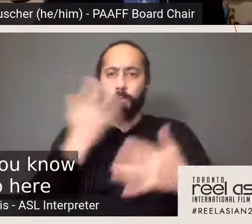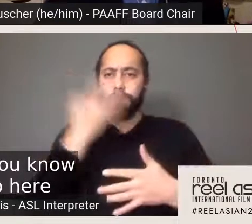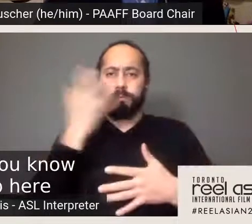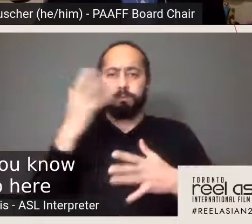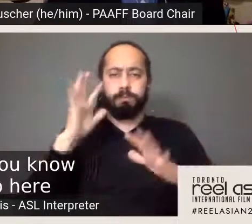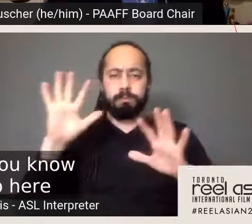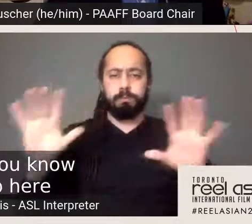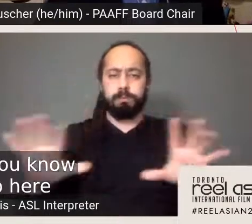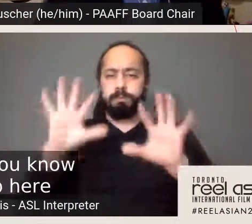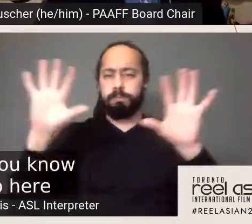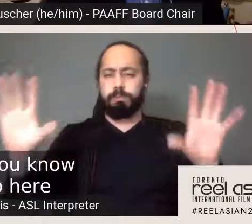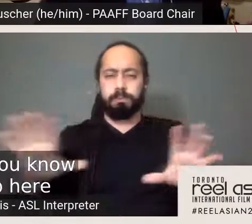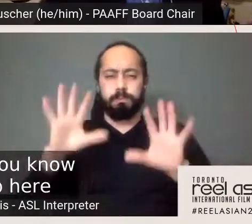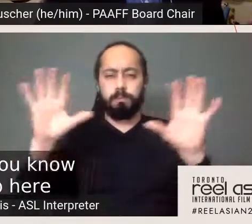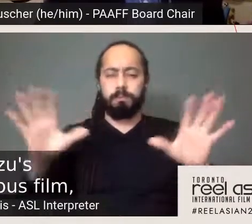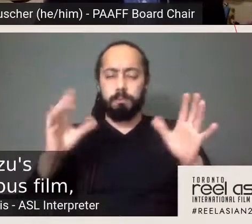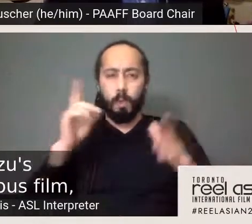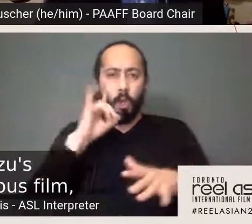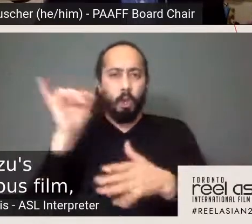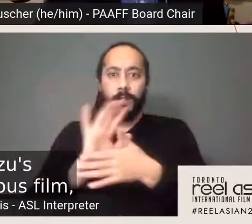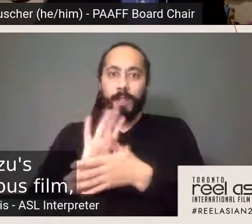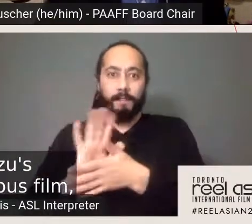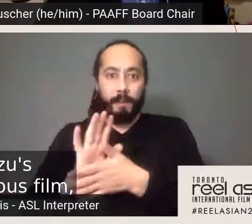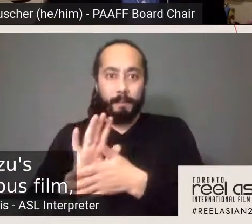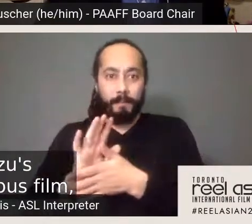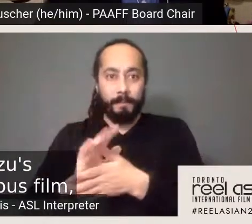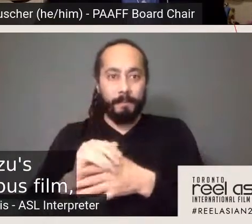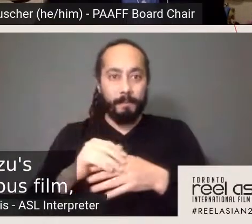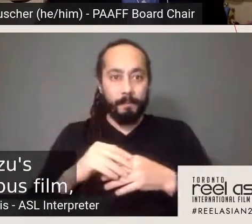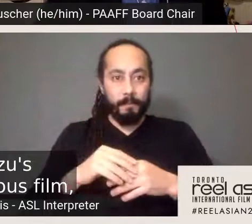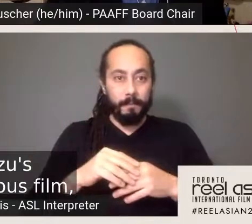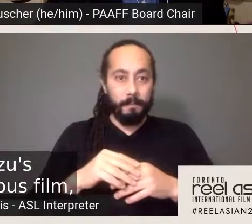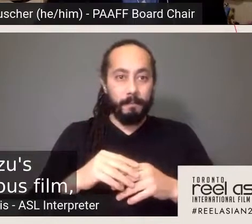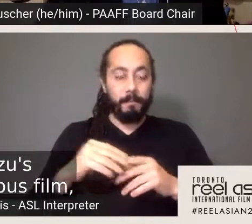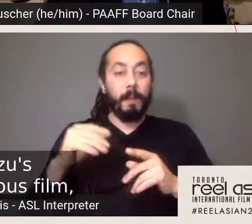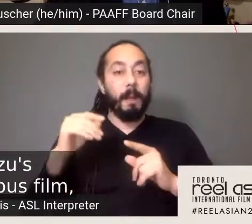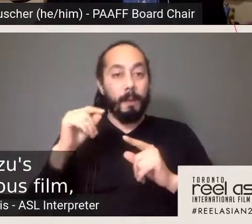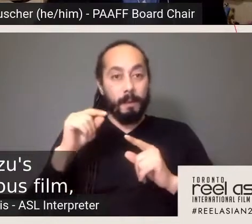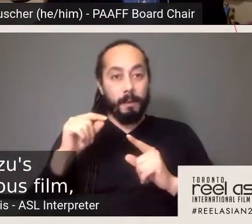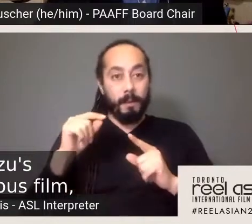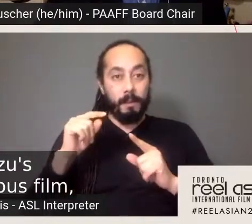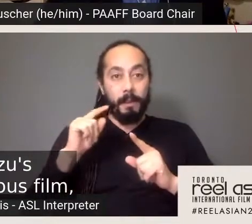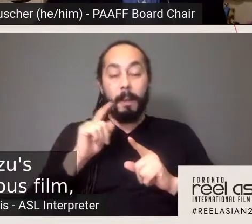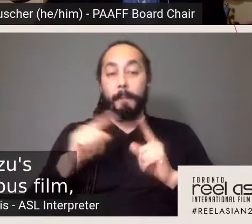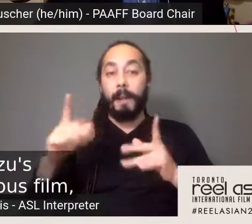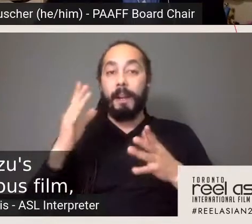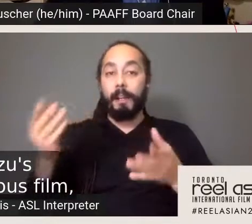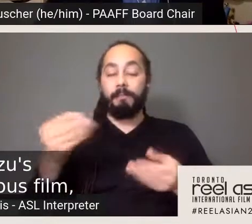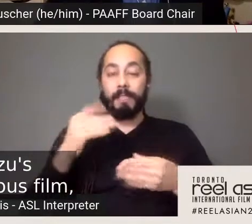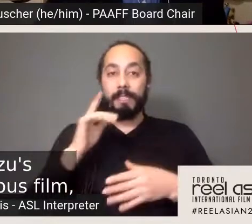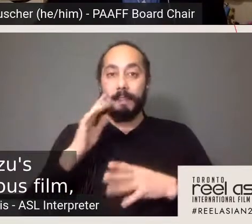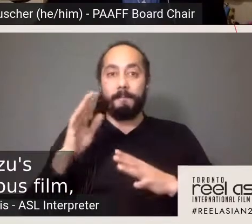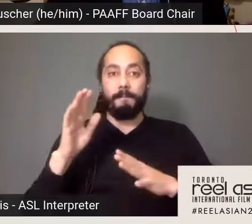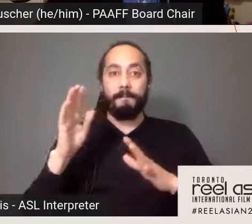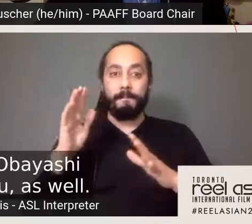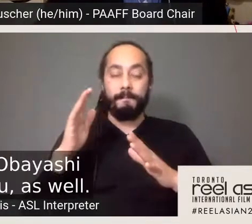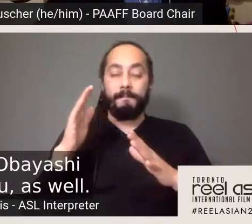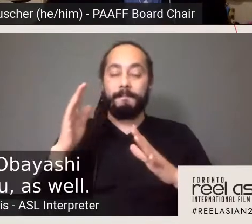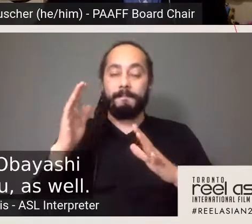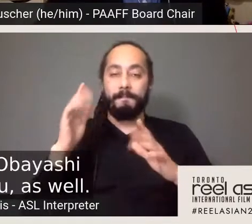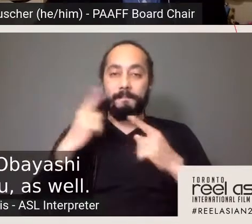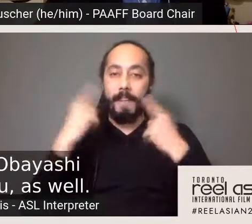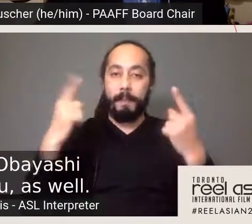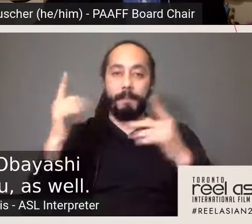of you know that Onomichi appeared in Yasujiro Ozu's arguably the most famous film, Tokyo Story.